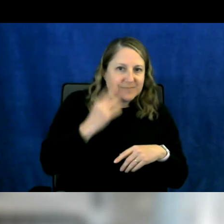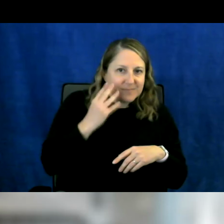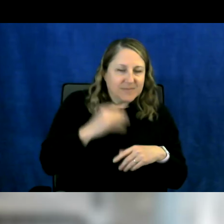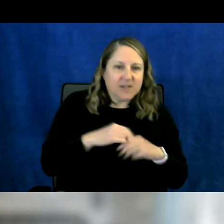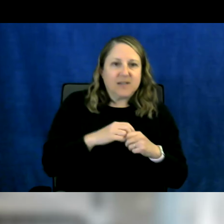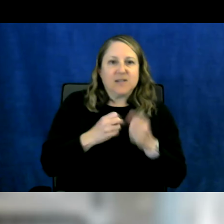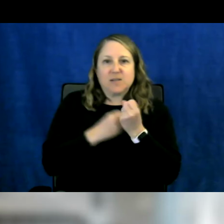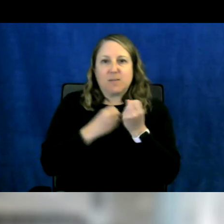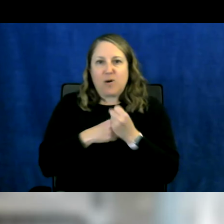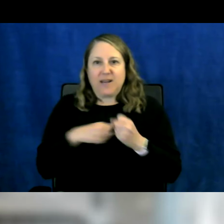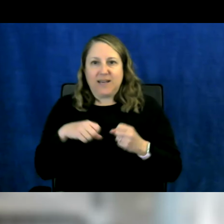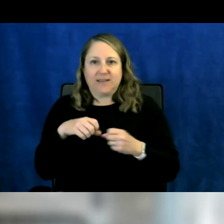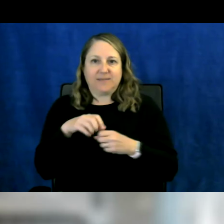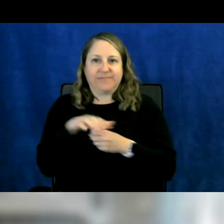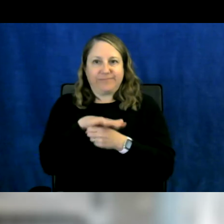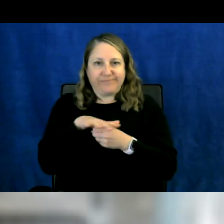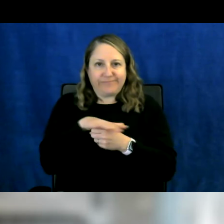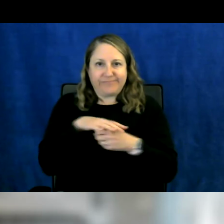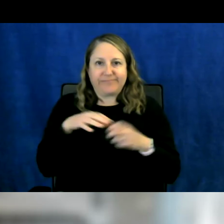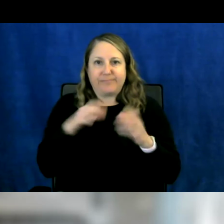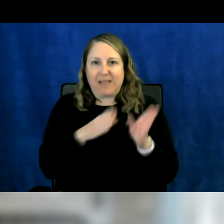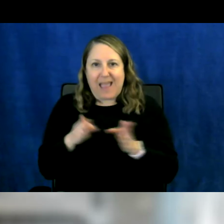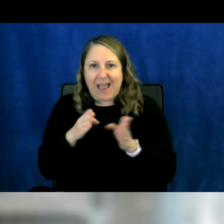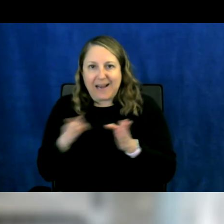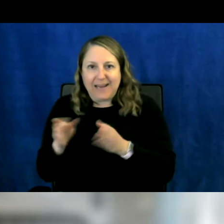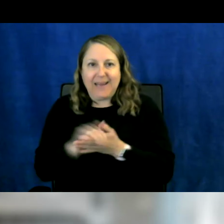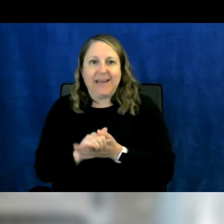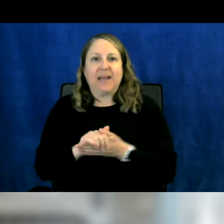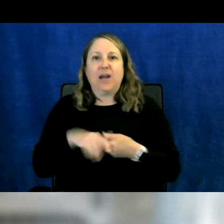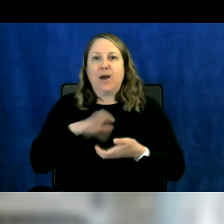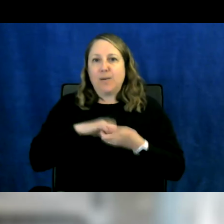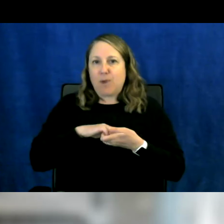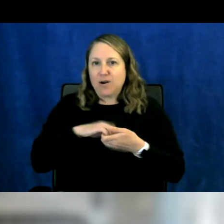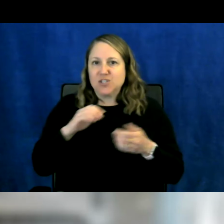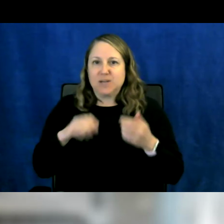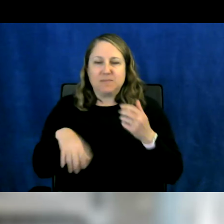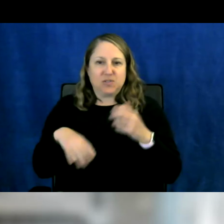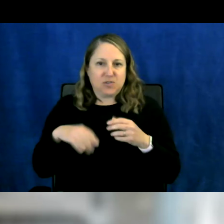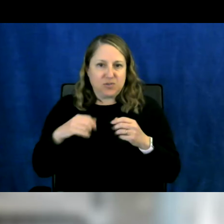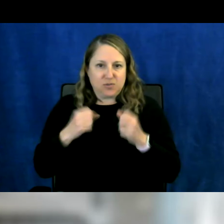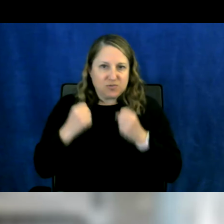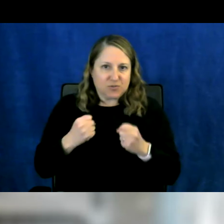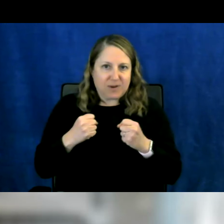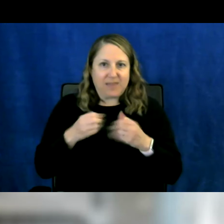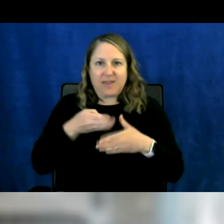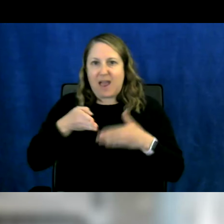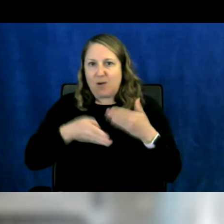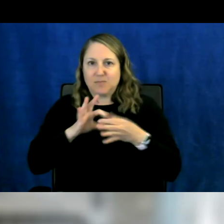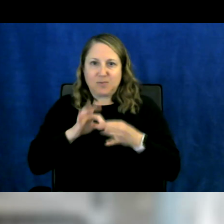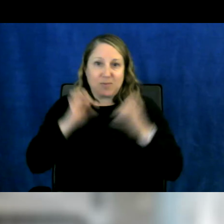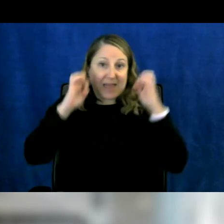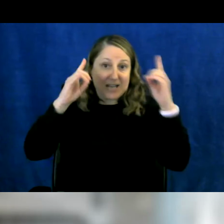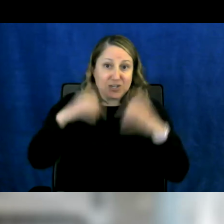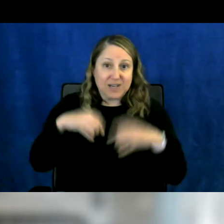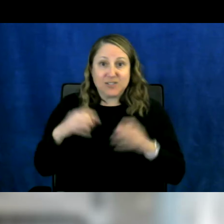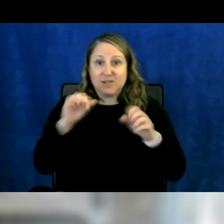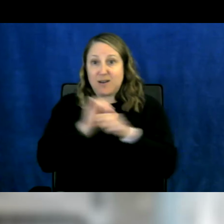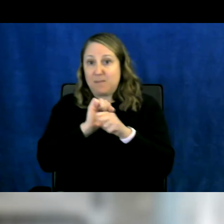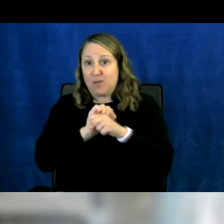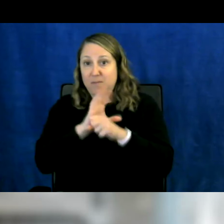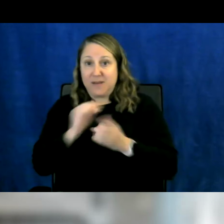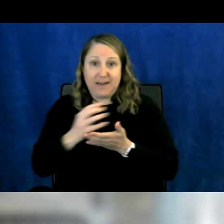regional planning, partnerships to strengthen outcomes related to education, employment, income, and